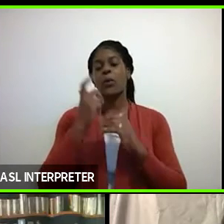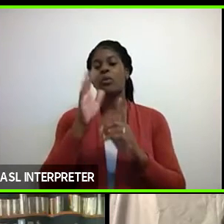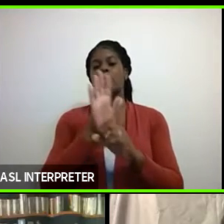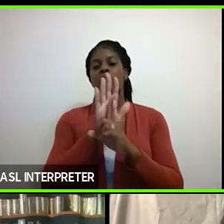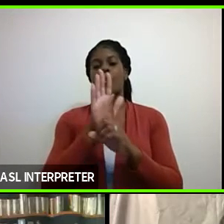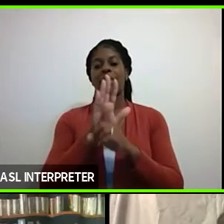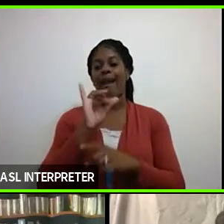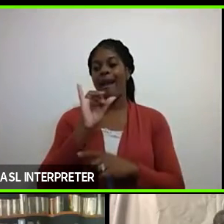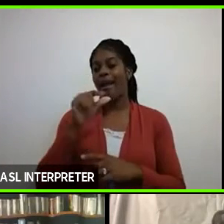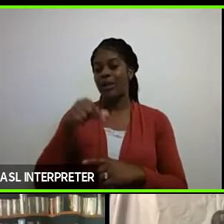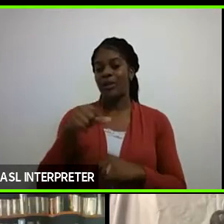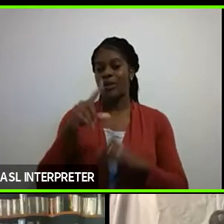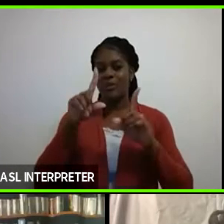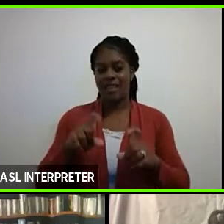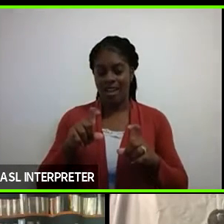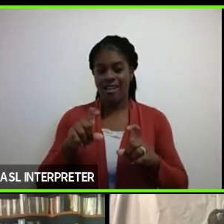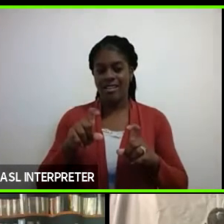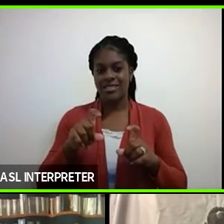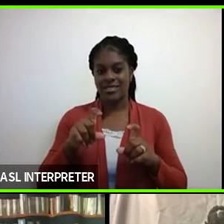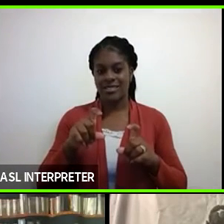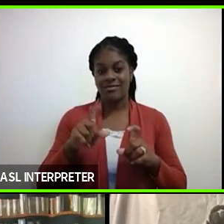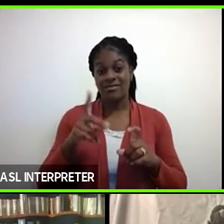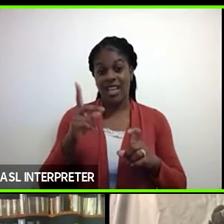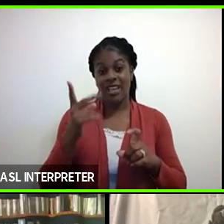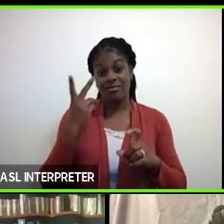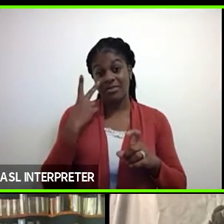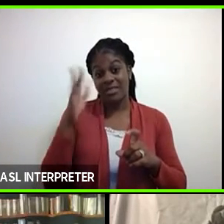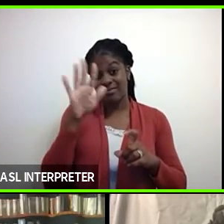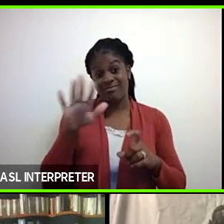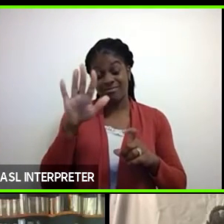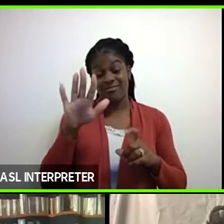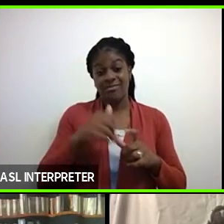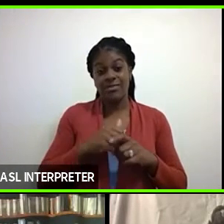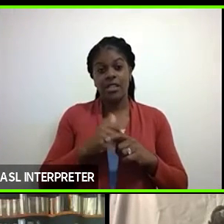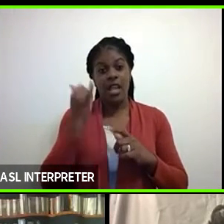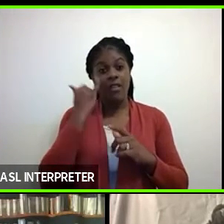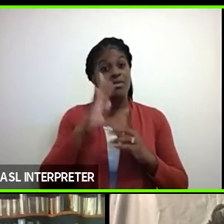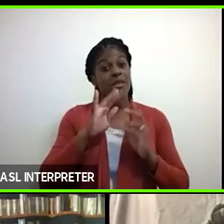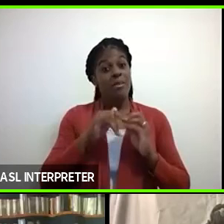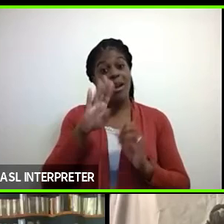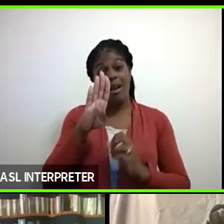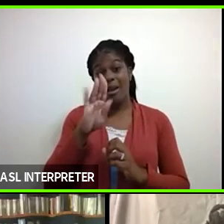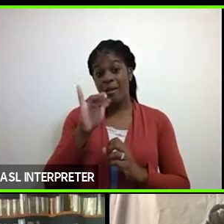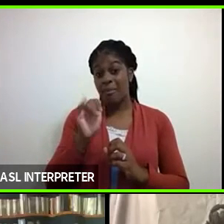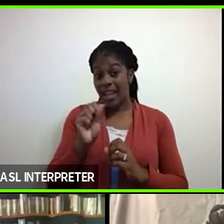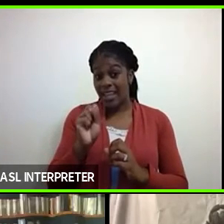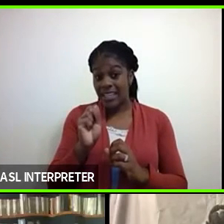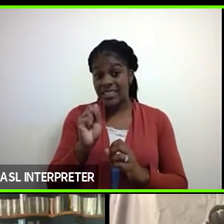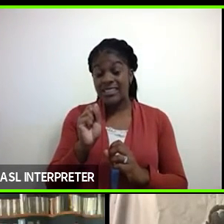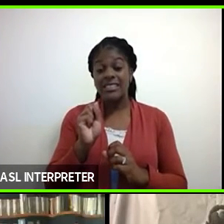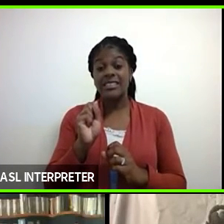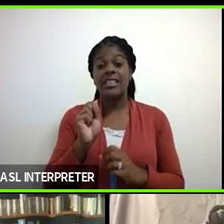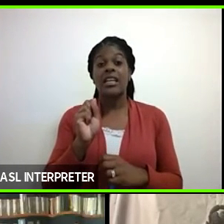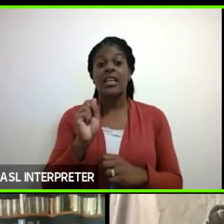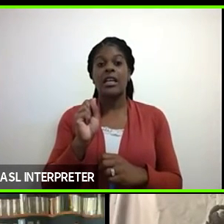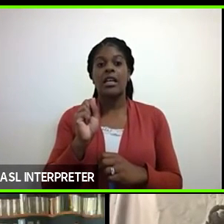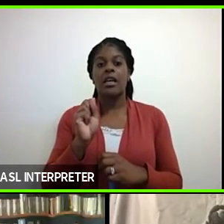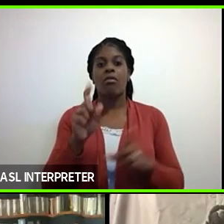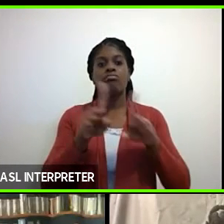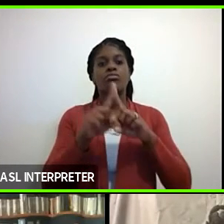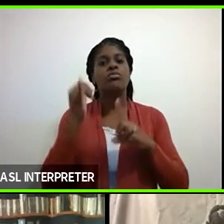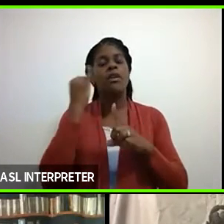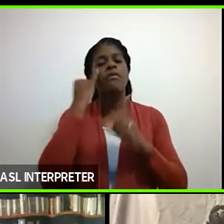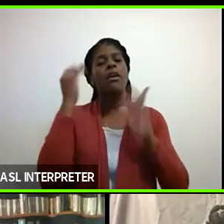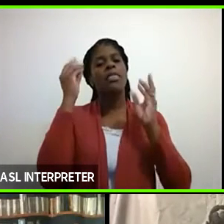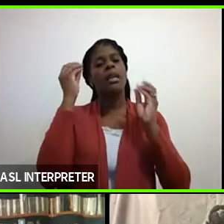IQ test that is out there. And so, I mean, when you talk about some bias, or even with, when you think about,